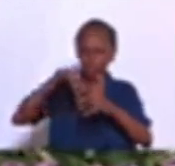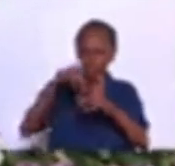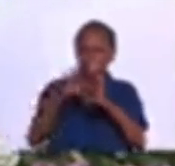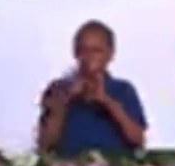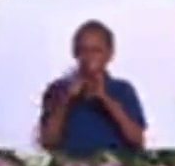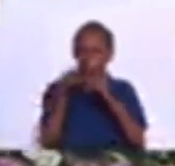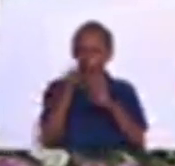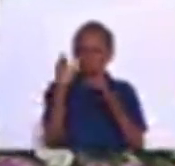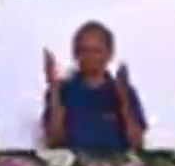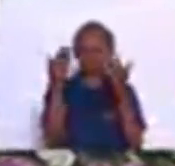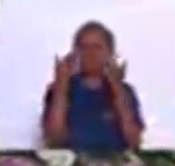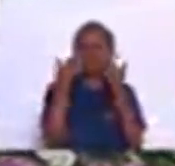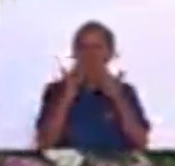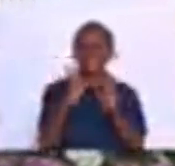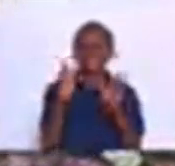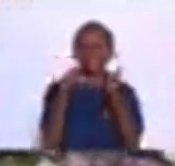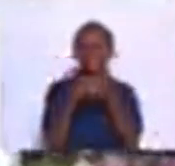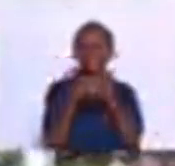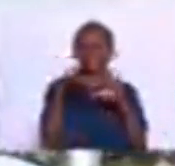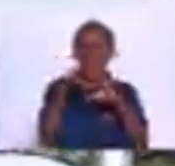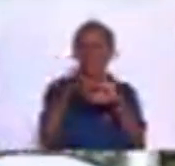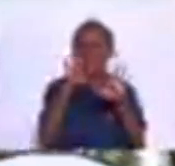completely finish the problem in your family.